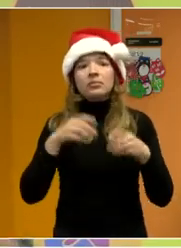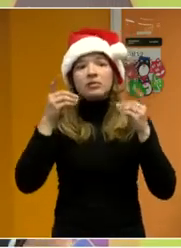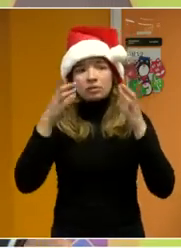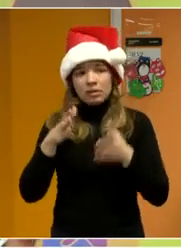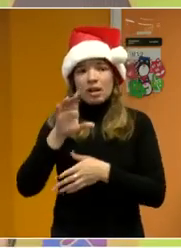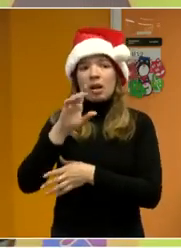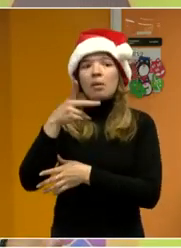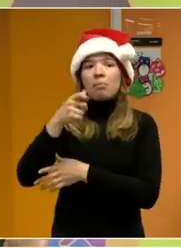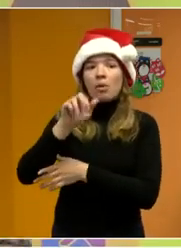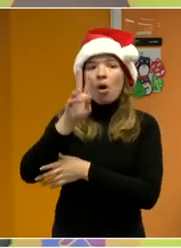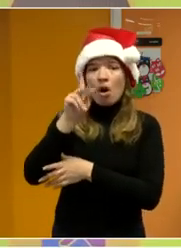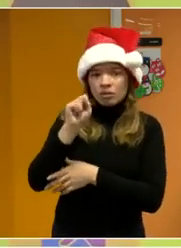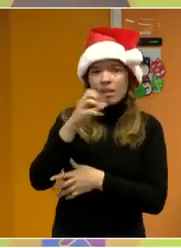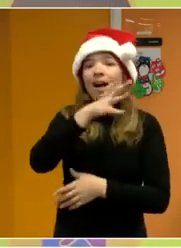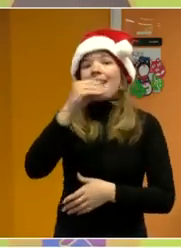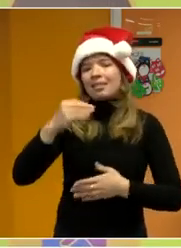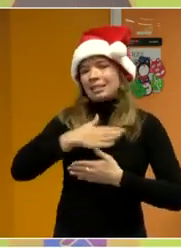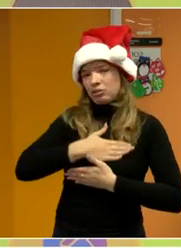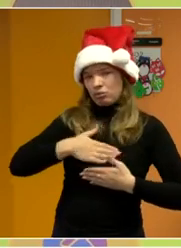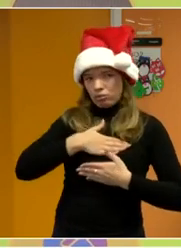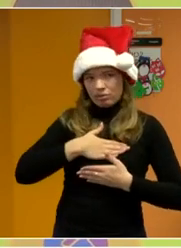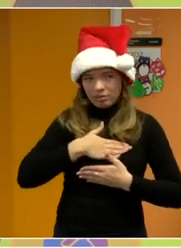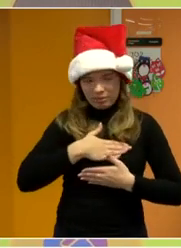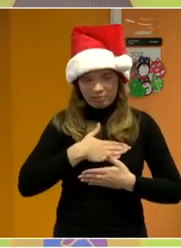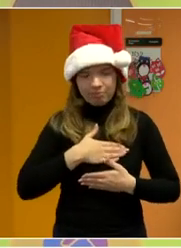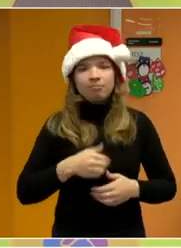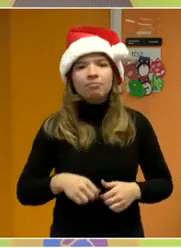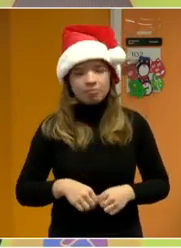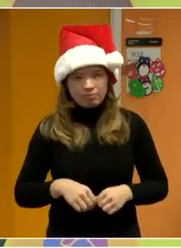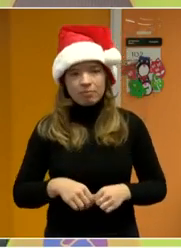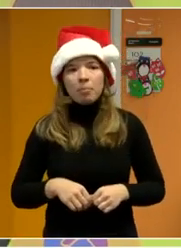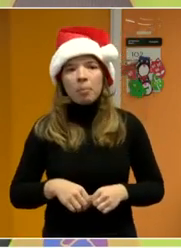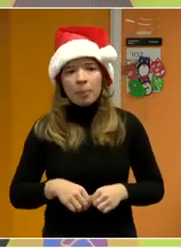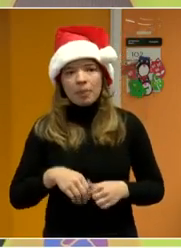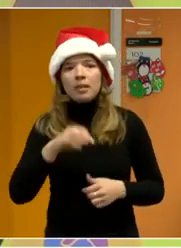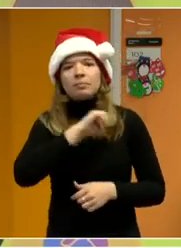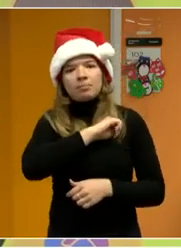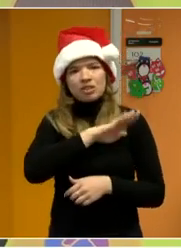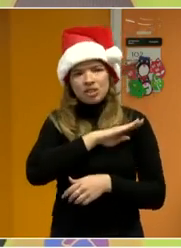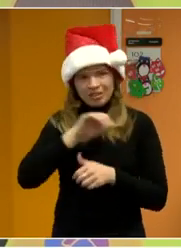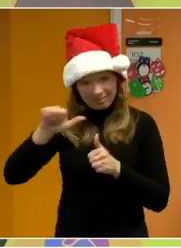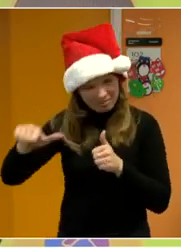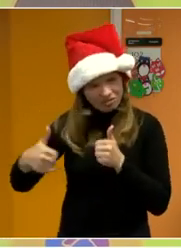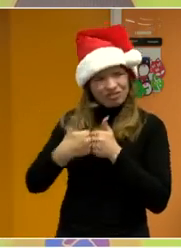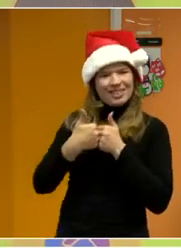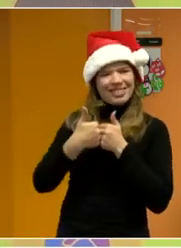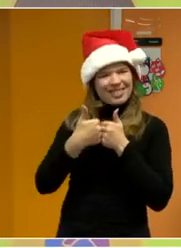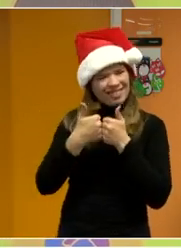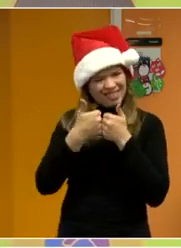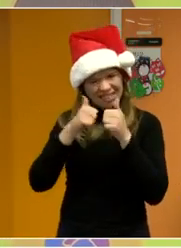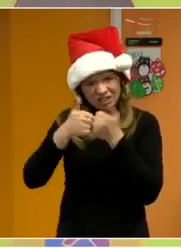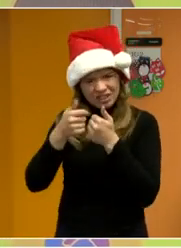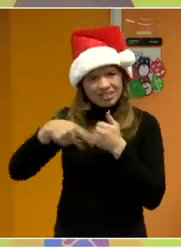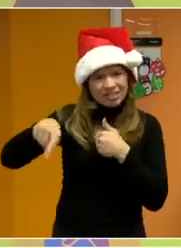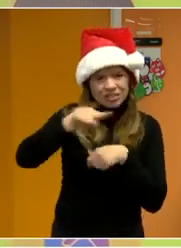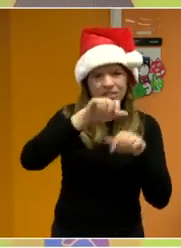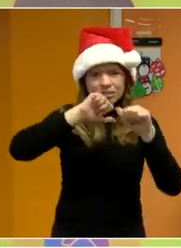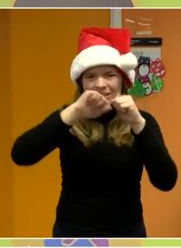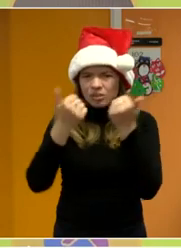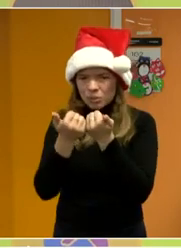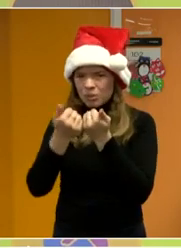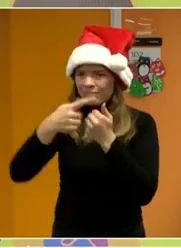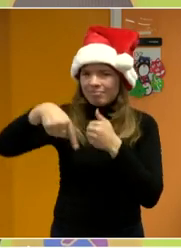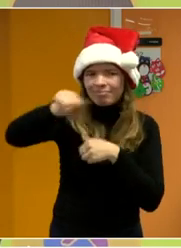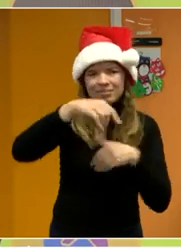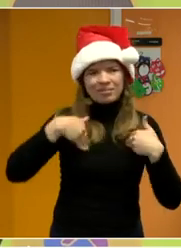has challenged all agencies that work with youth, such as ONES, DPR, and DYRS, and others, to really take a